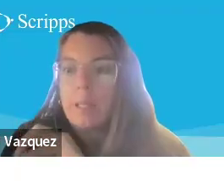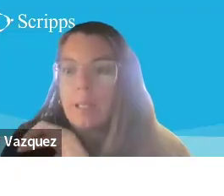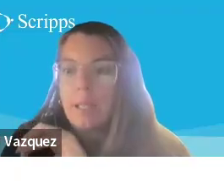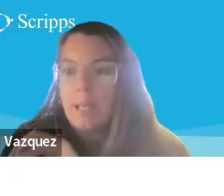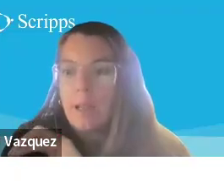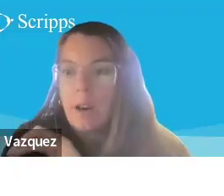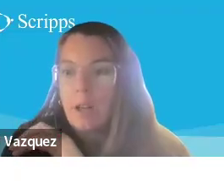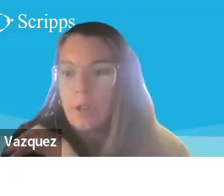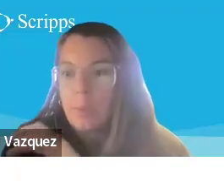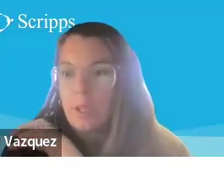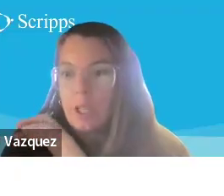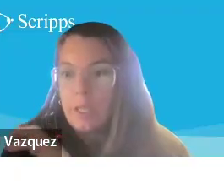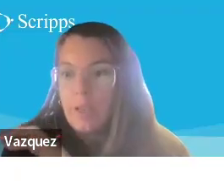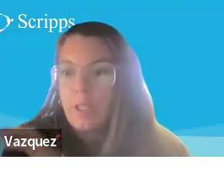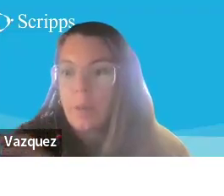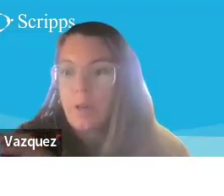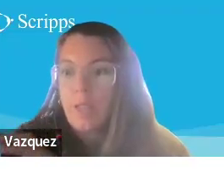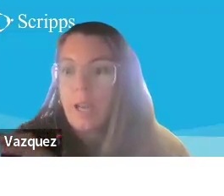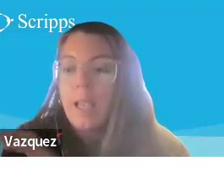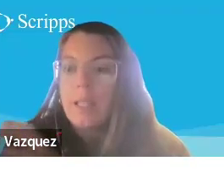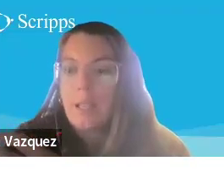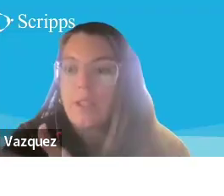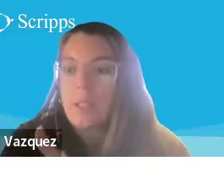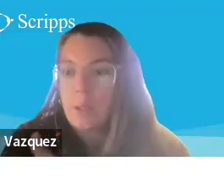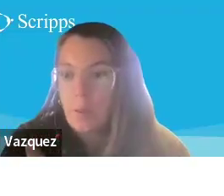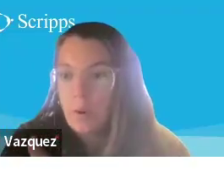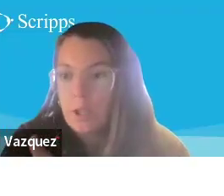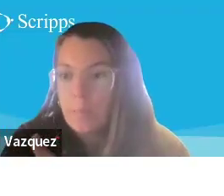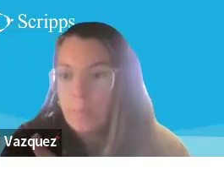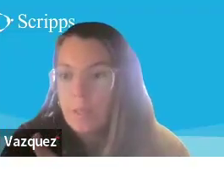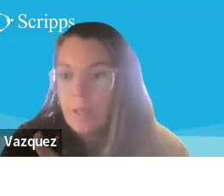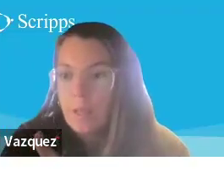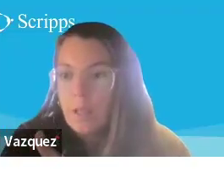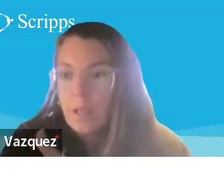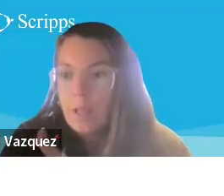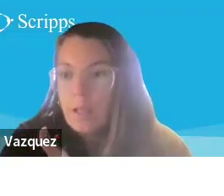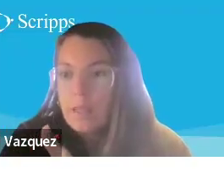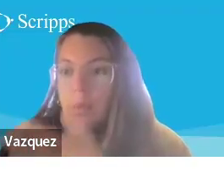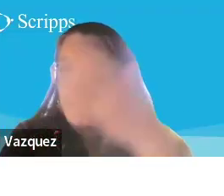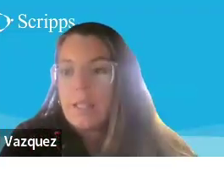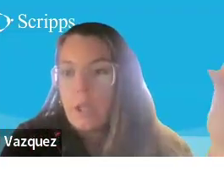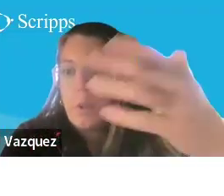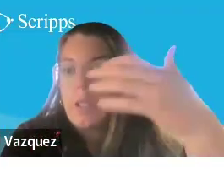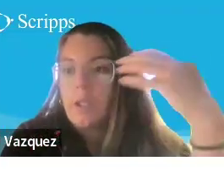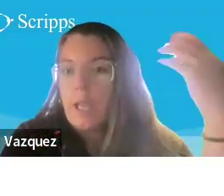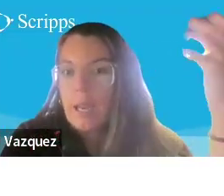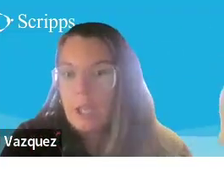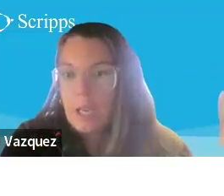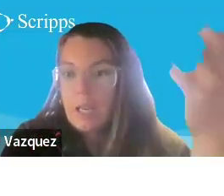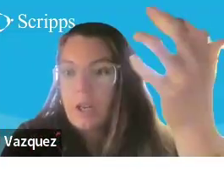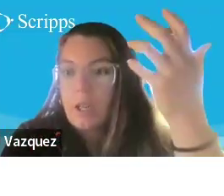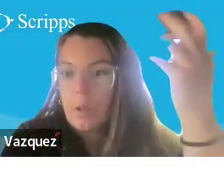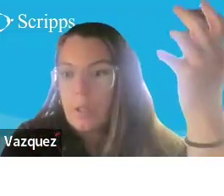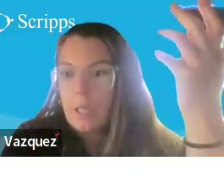be implemented in our transportation safety as part of that safe systems approach, that we continually look